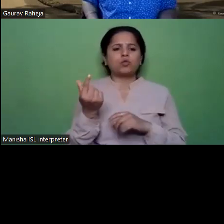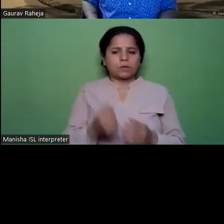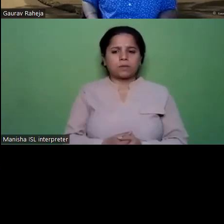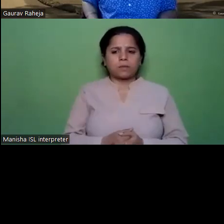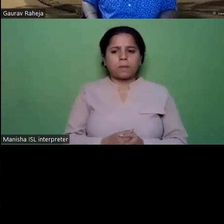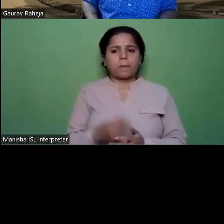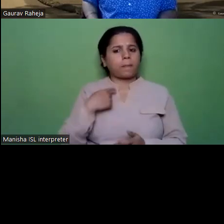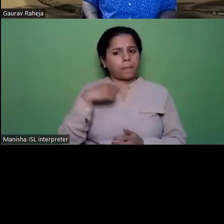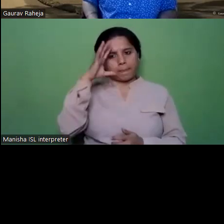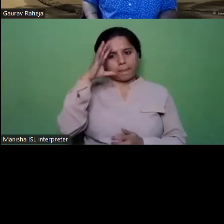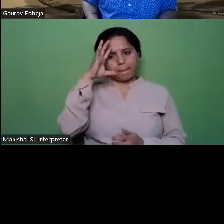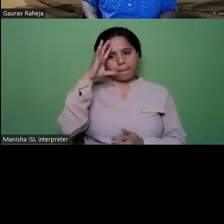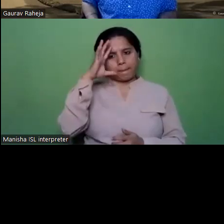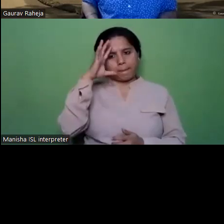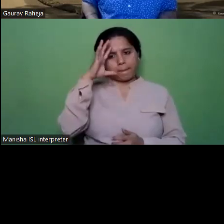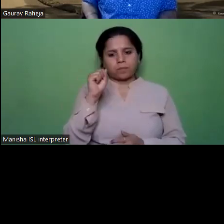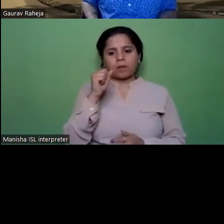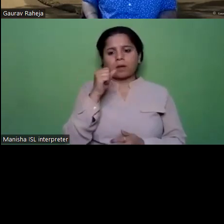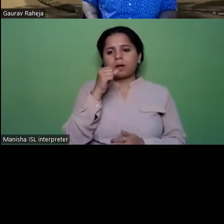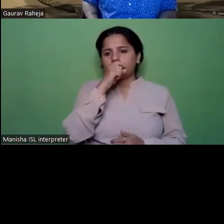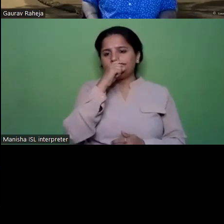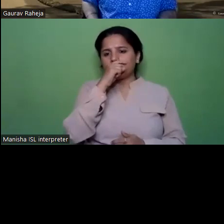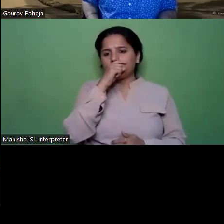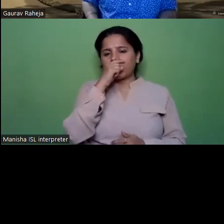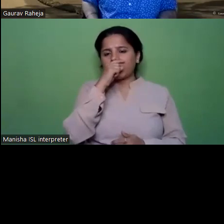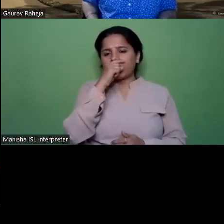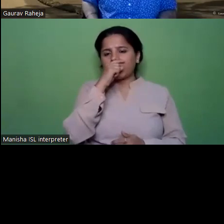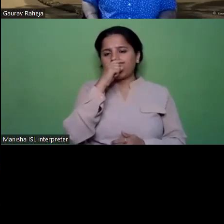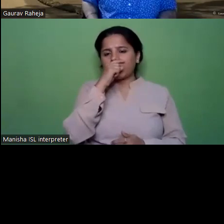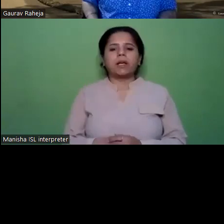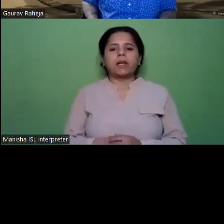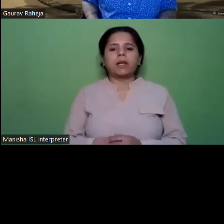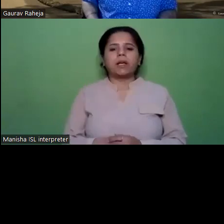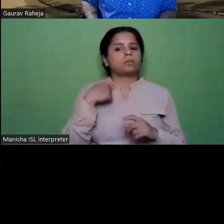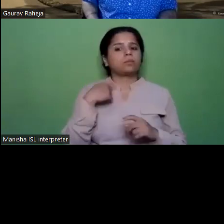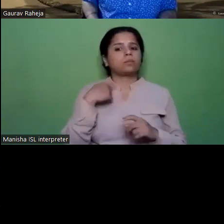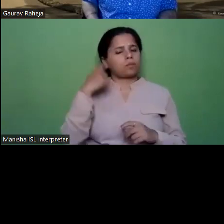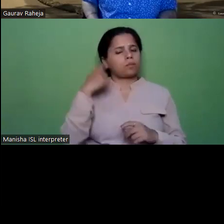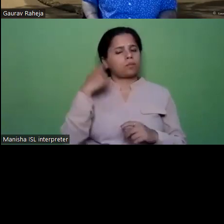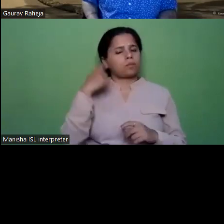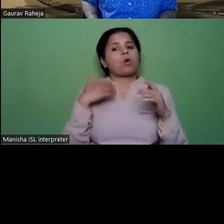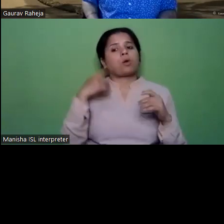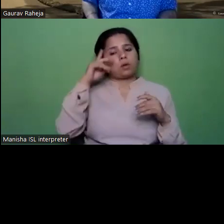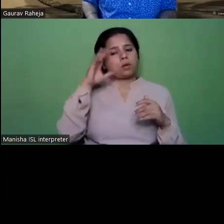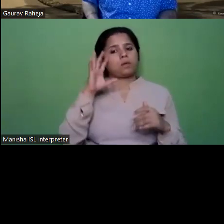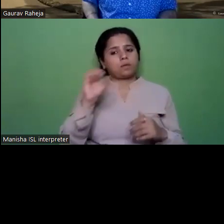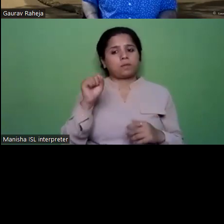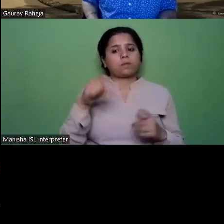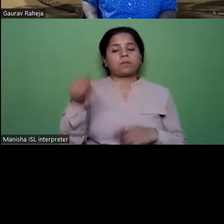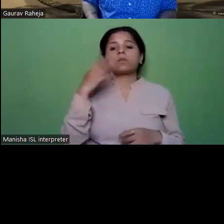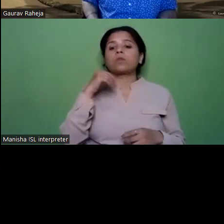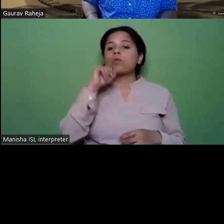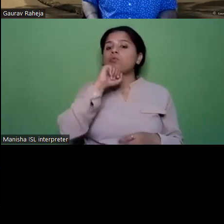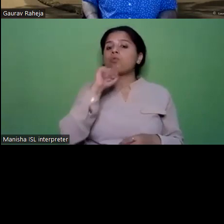I remember when I was buying a microwave oven some 15 years ago for my home with my elderly